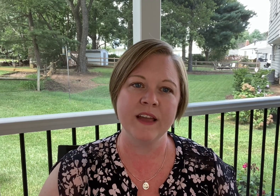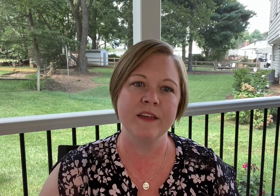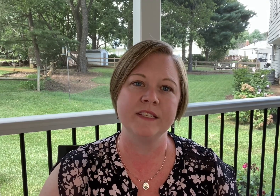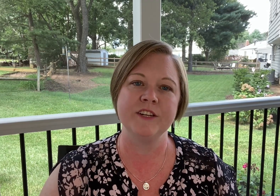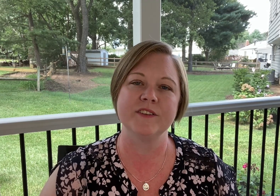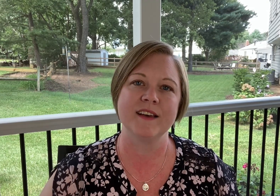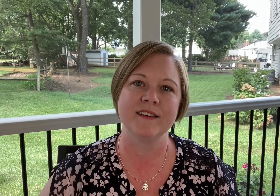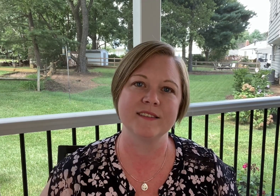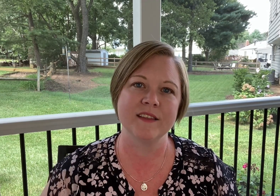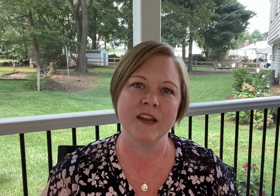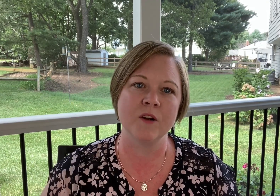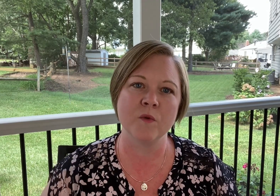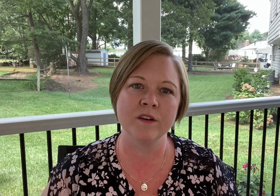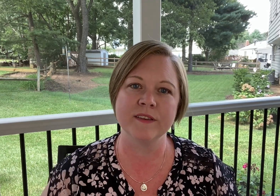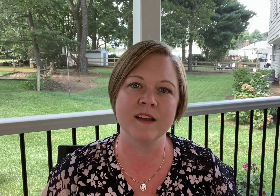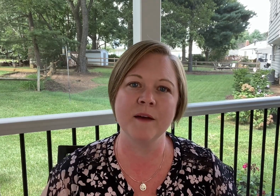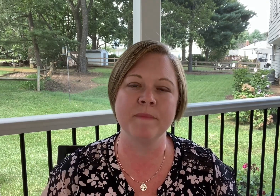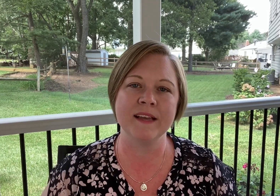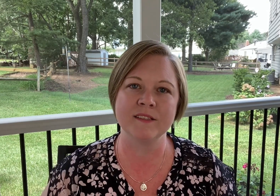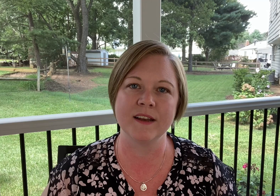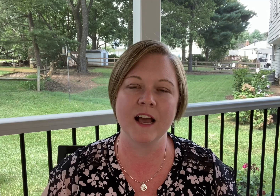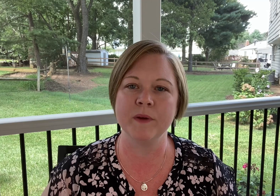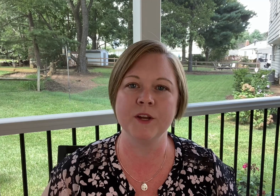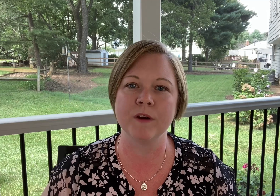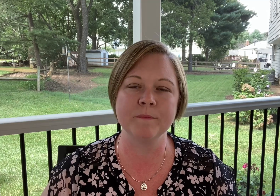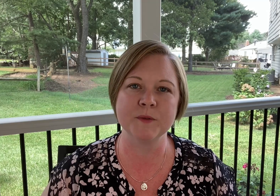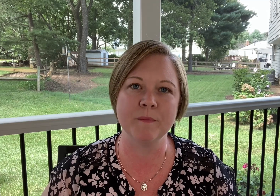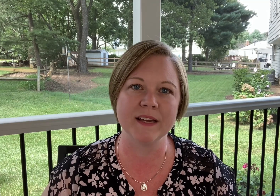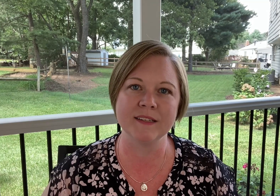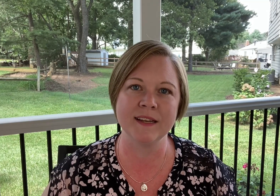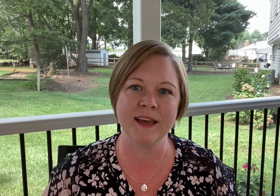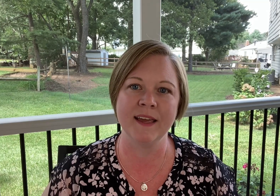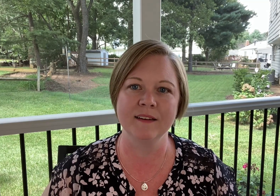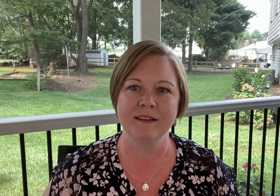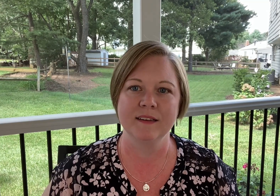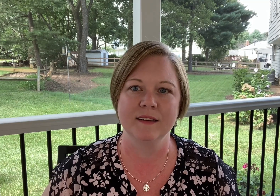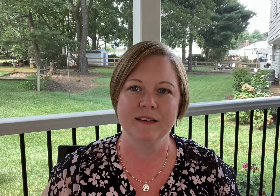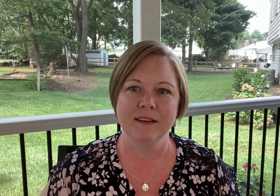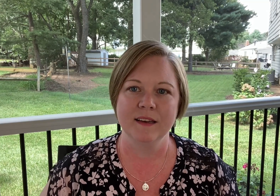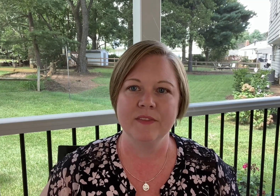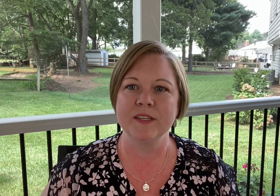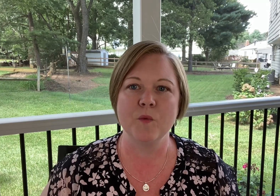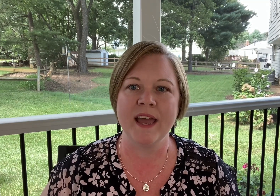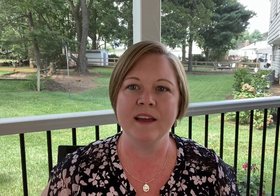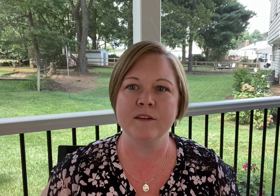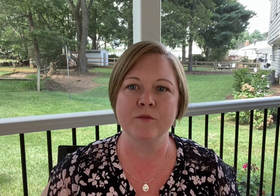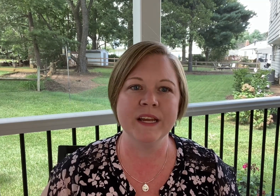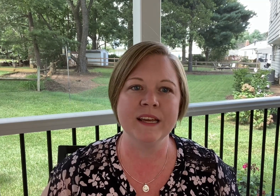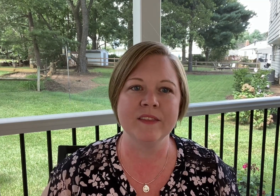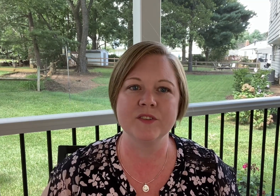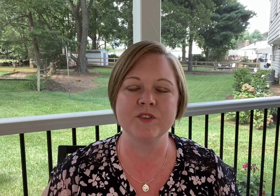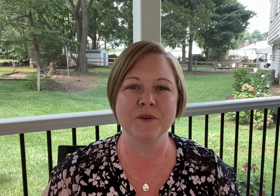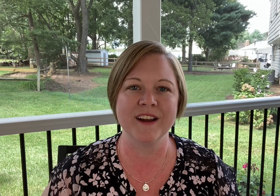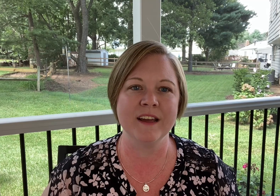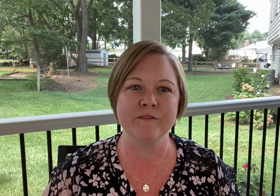Our faith teaches us that our worth is not based on how many grapes we picked today. And this way of